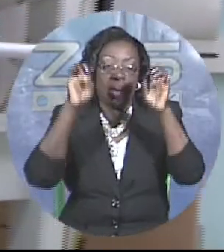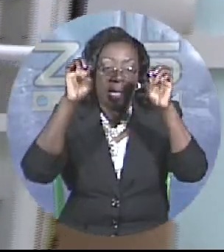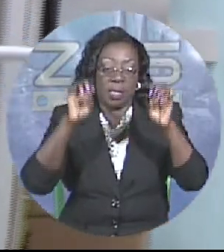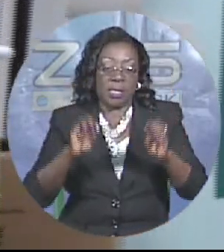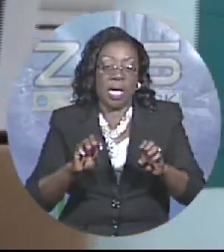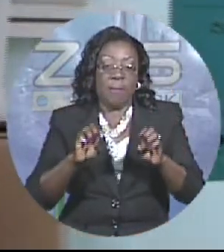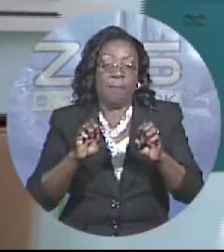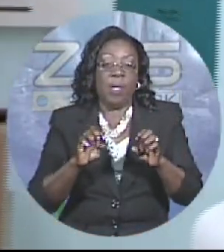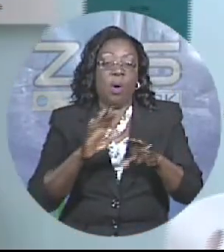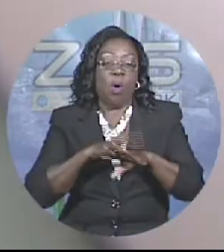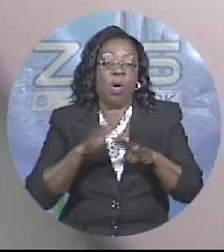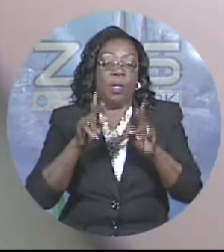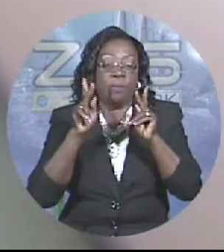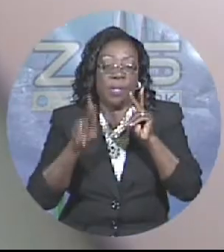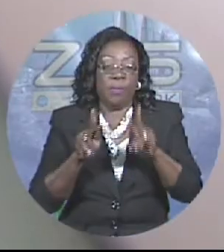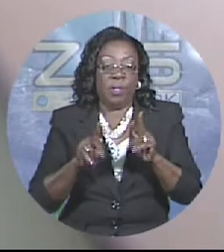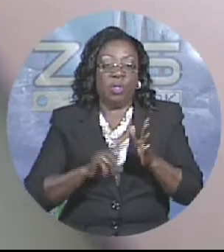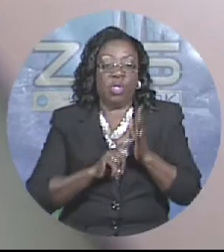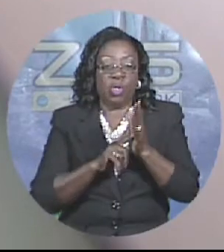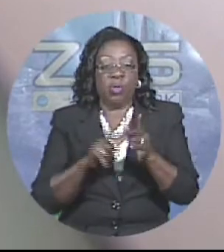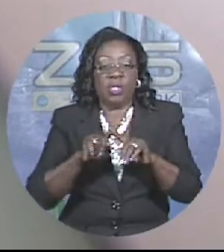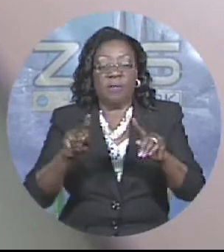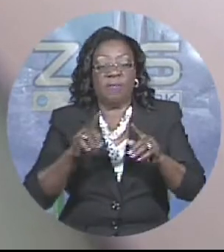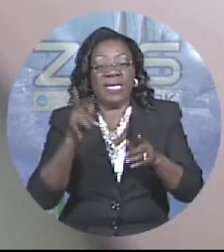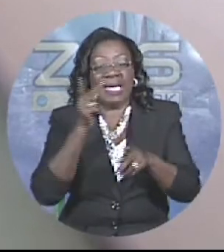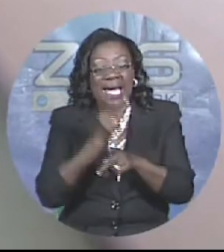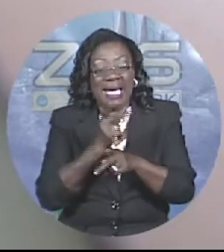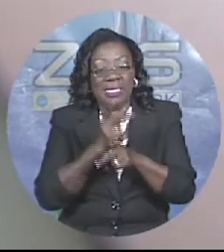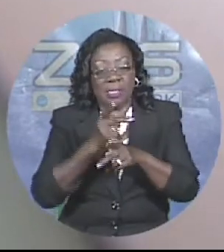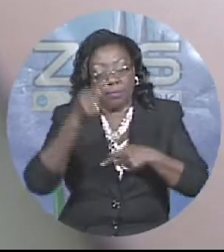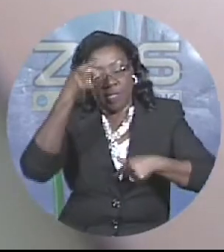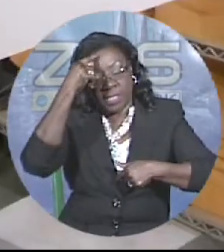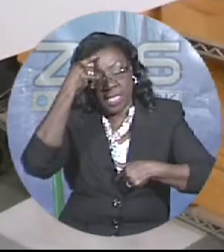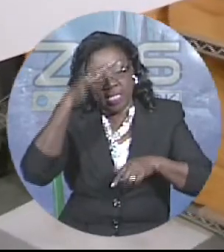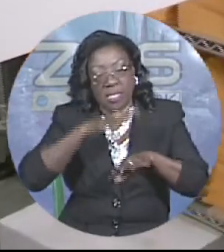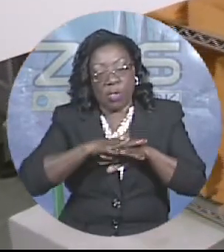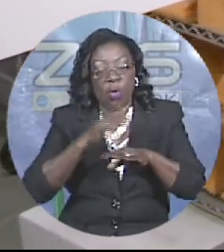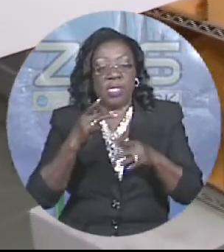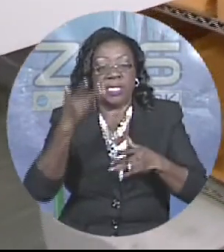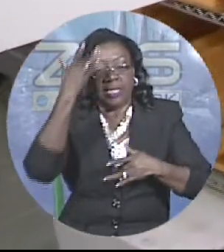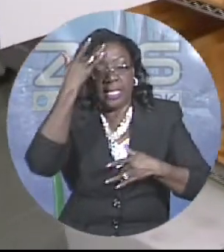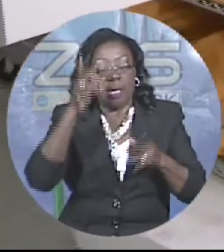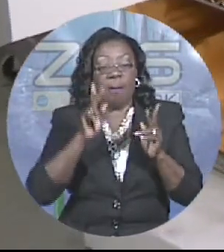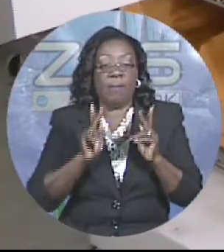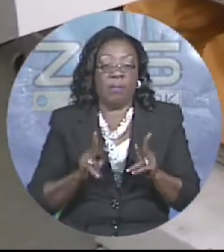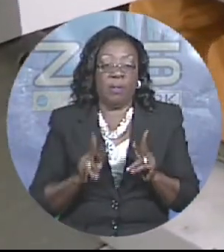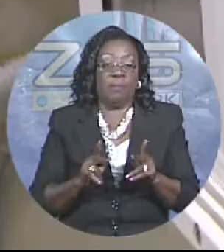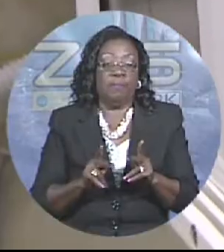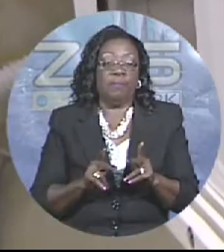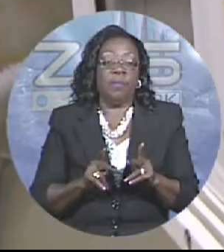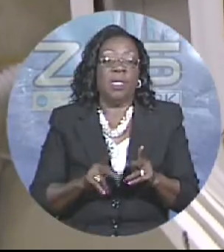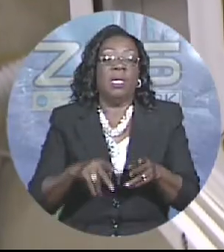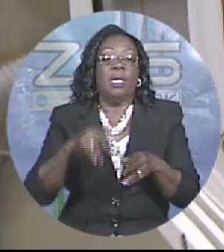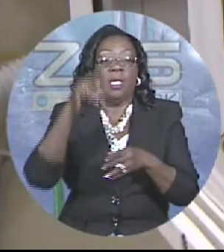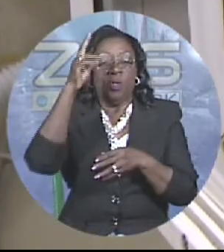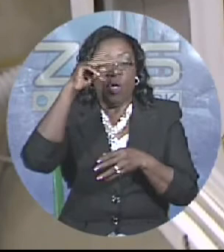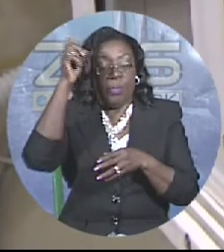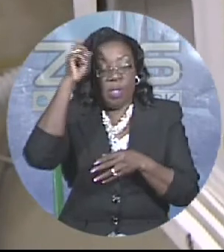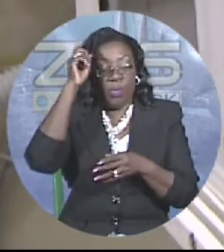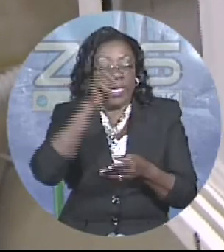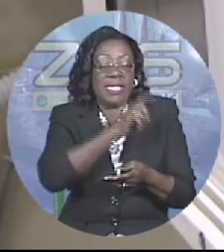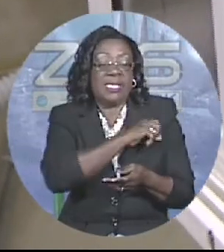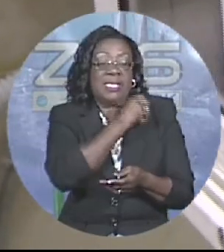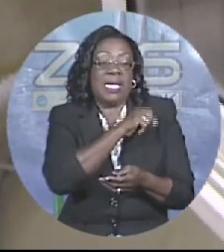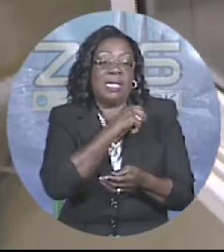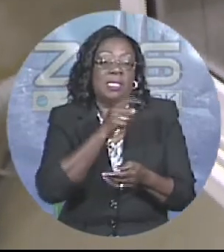resumed. Minister of Health Dr. Dwayne Sands confirmed that management teams continued talks on short and medium term plans